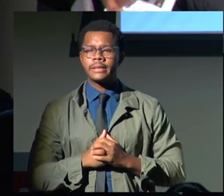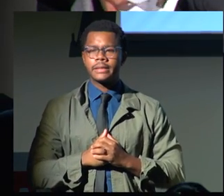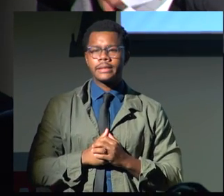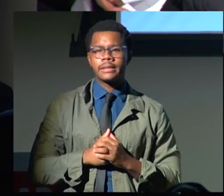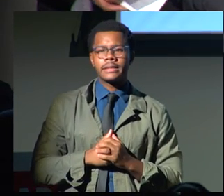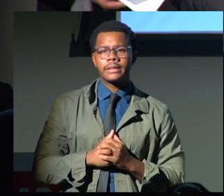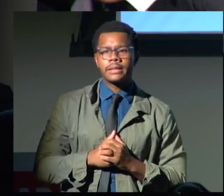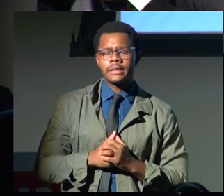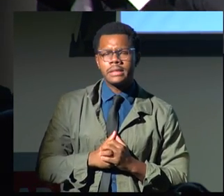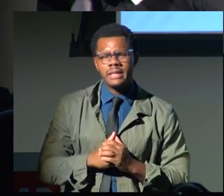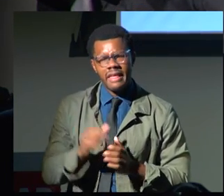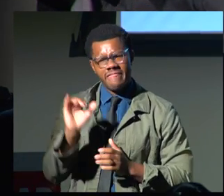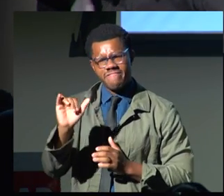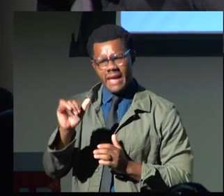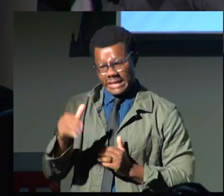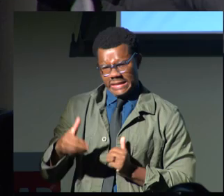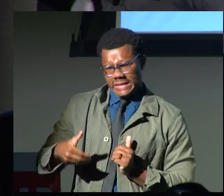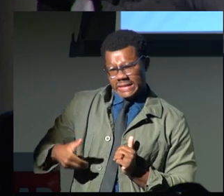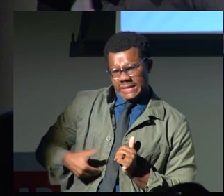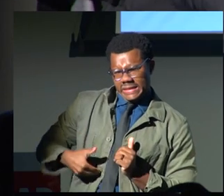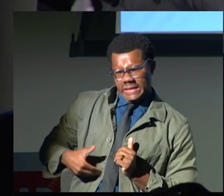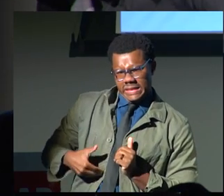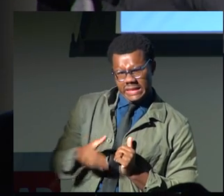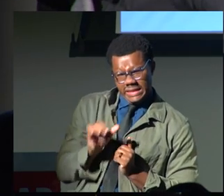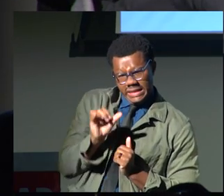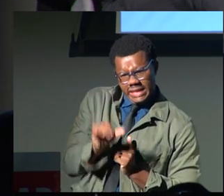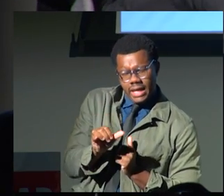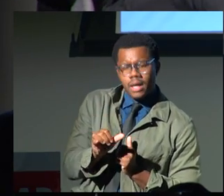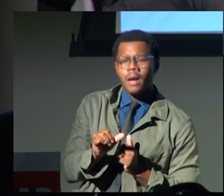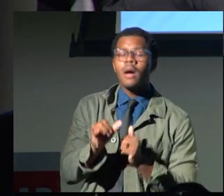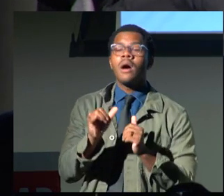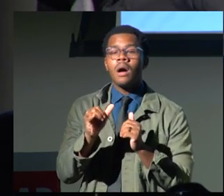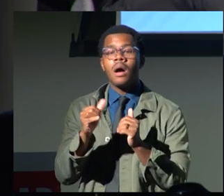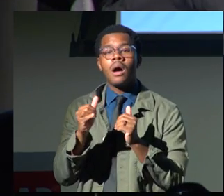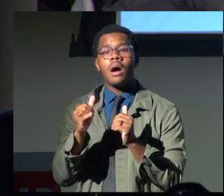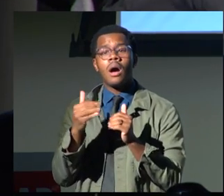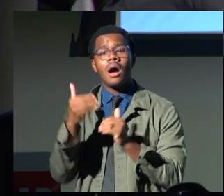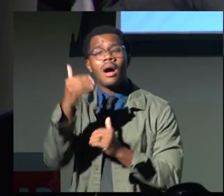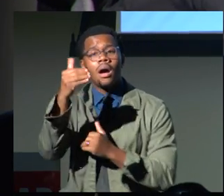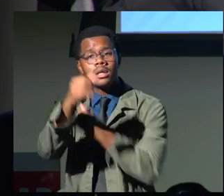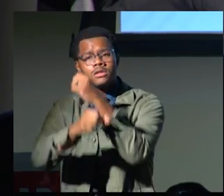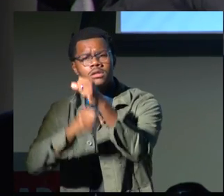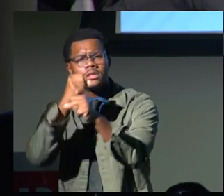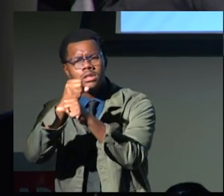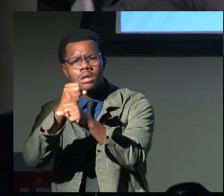being intuition. And so it was years later when I made the